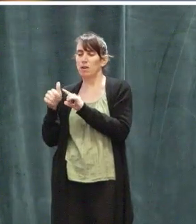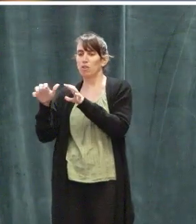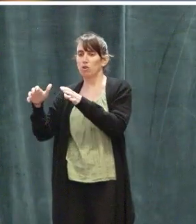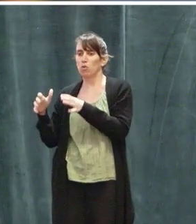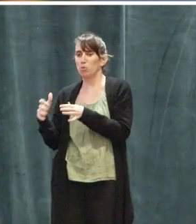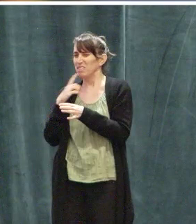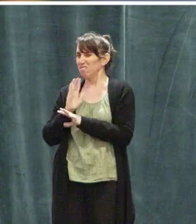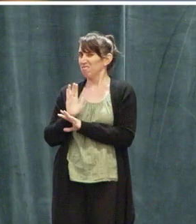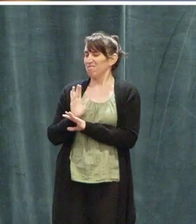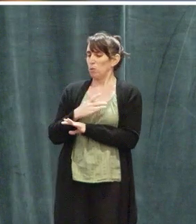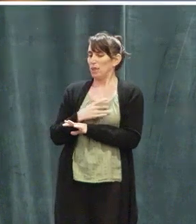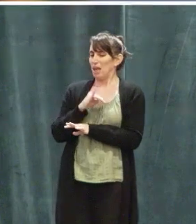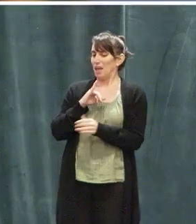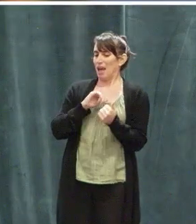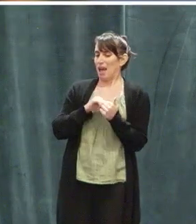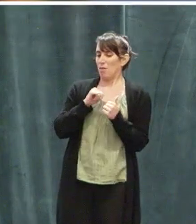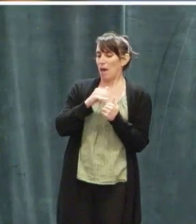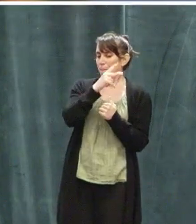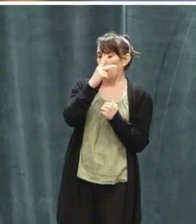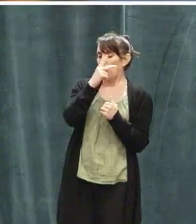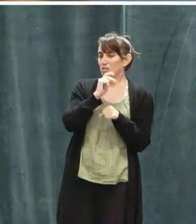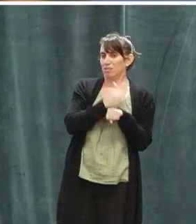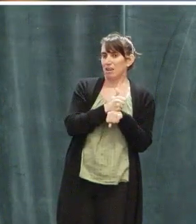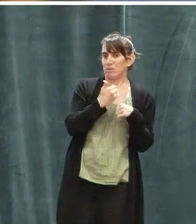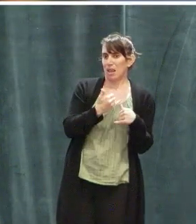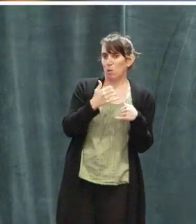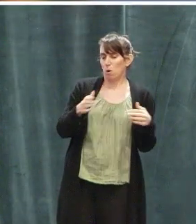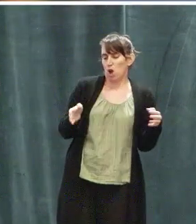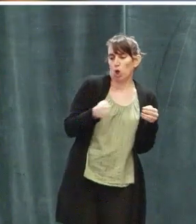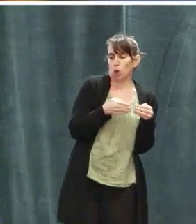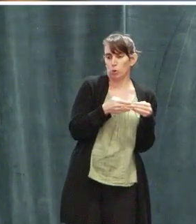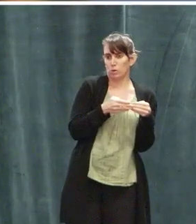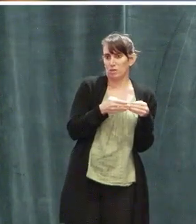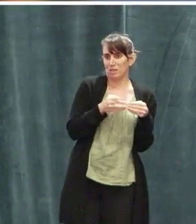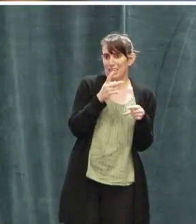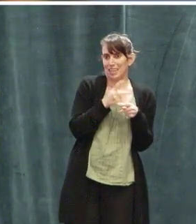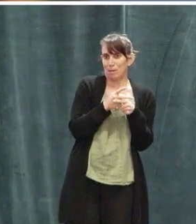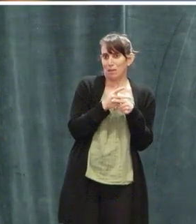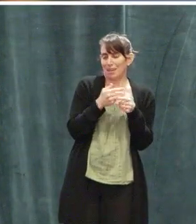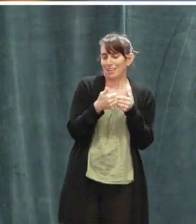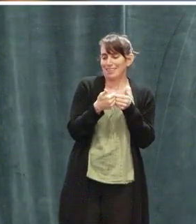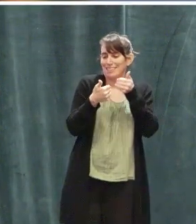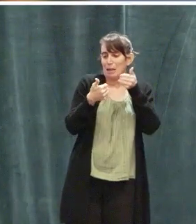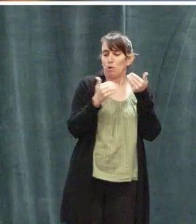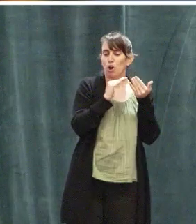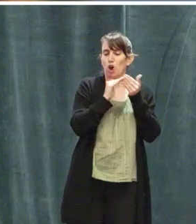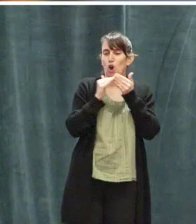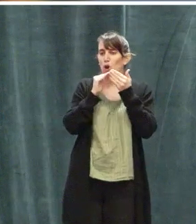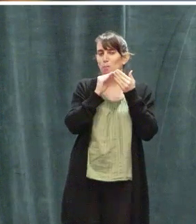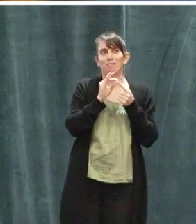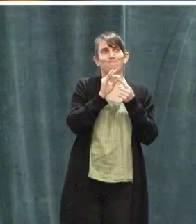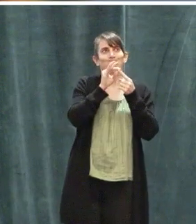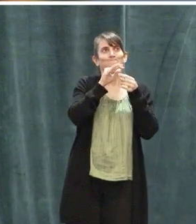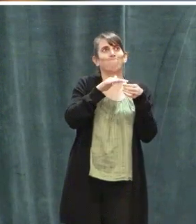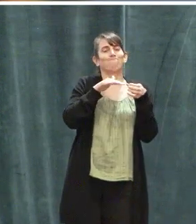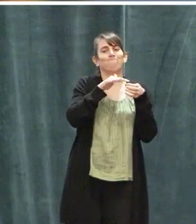really like the way Pump House Park is today. We'd like to close it up. We'd like to keep it this kind of more urban oasis. So after we had this meeting here today,